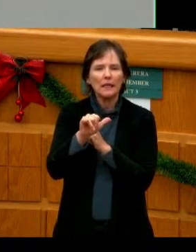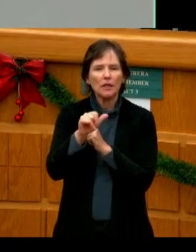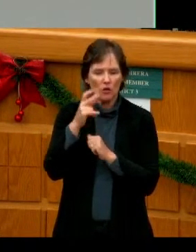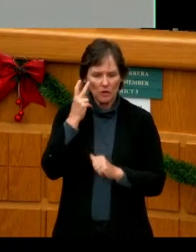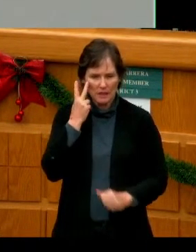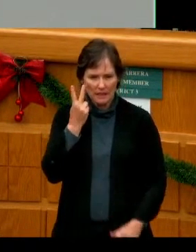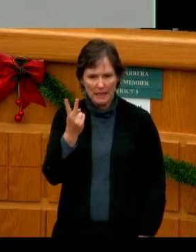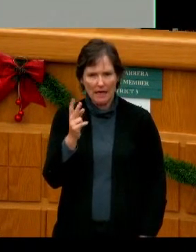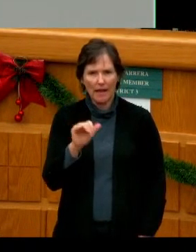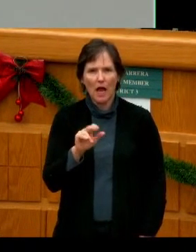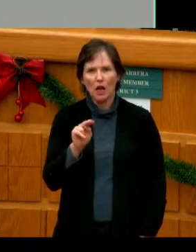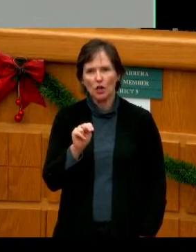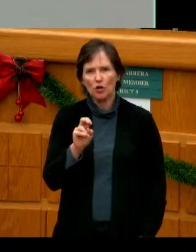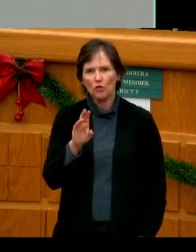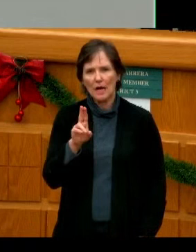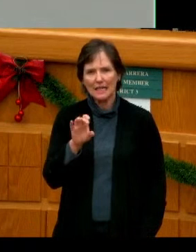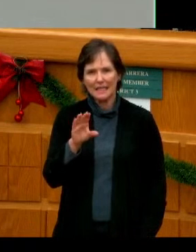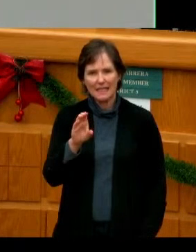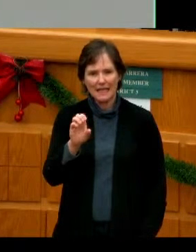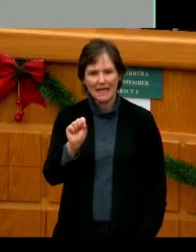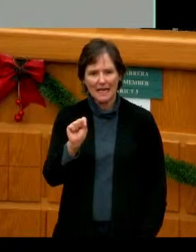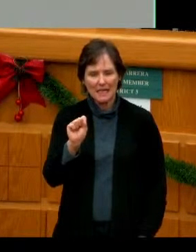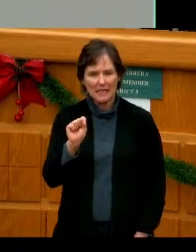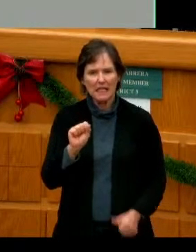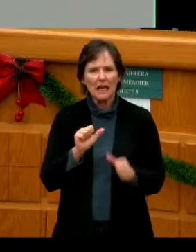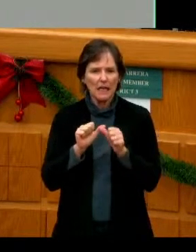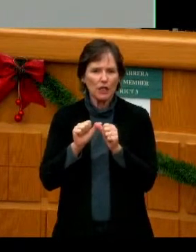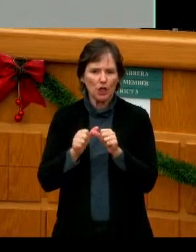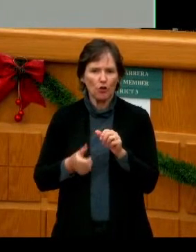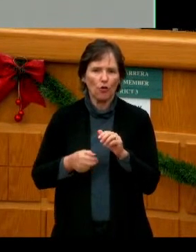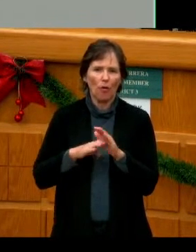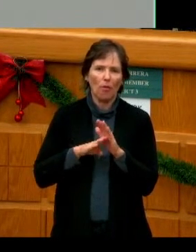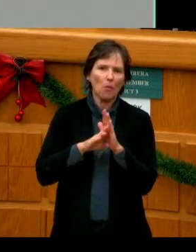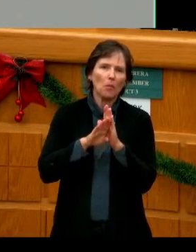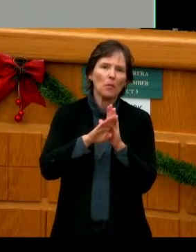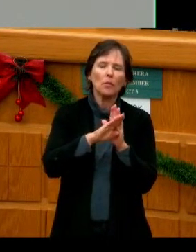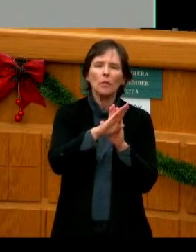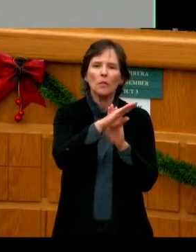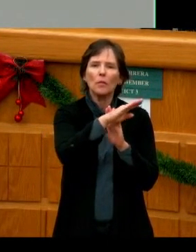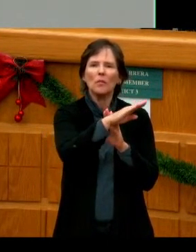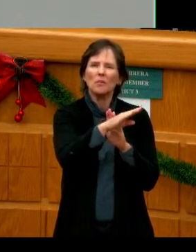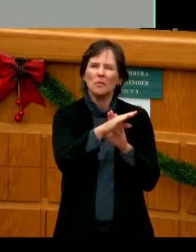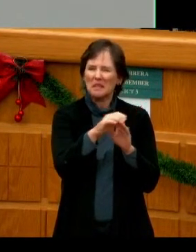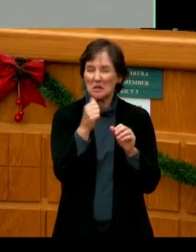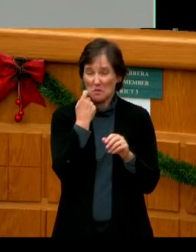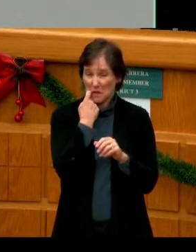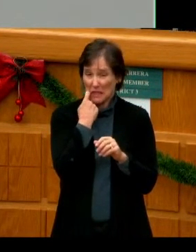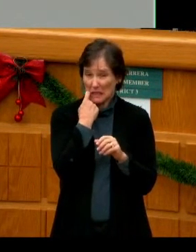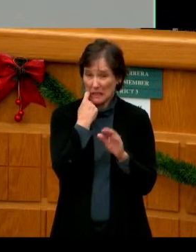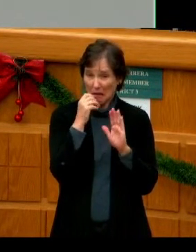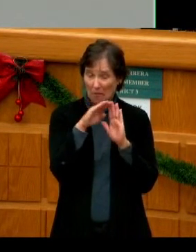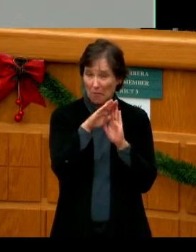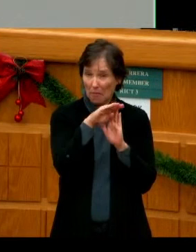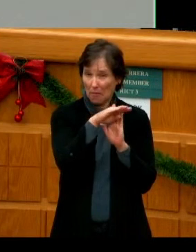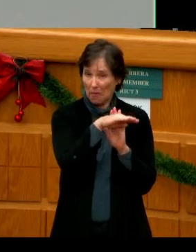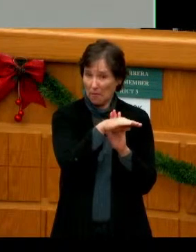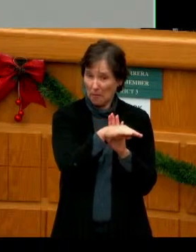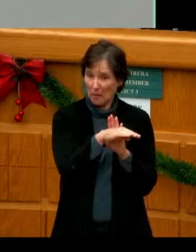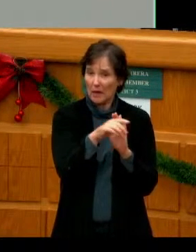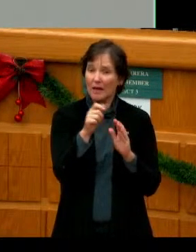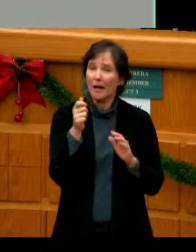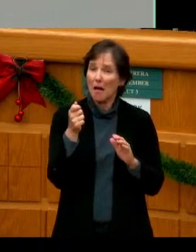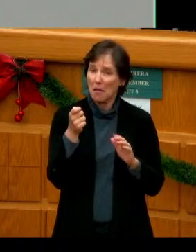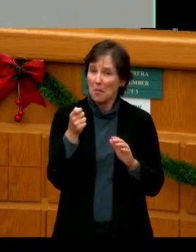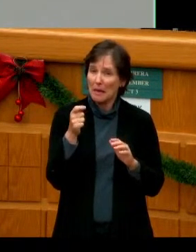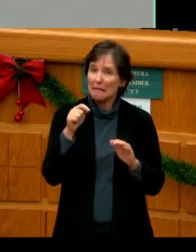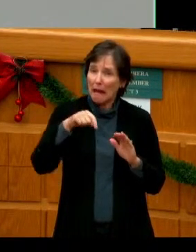per capita, it's just straight up new cases. You can see that Nueces continues to rise. Now you might say, well, but really recently it's